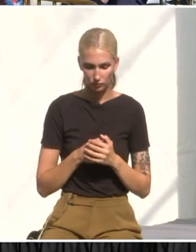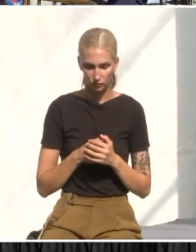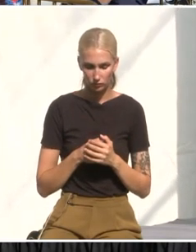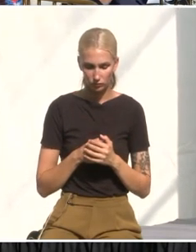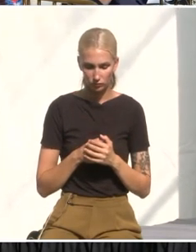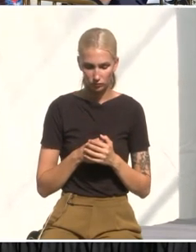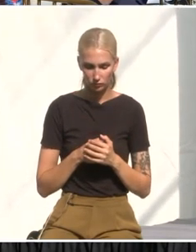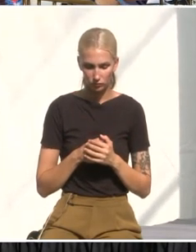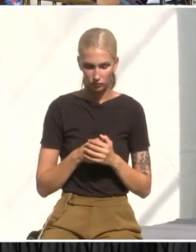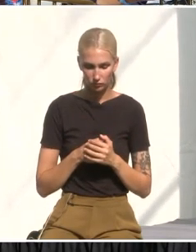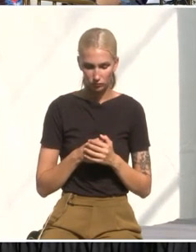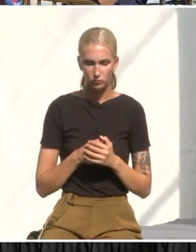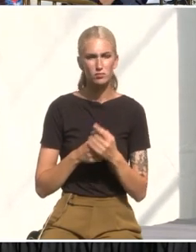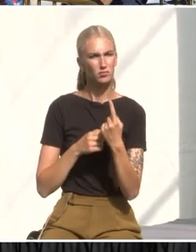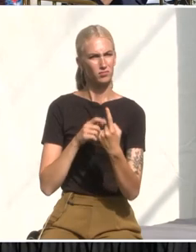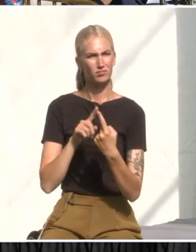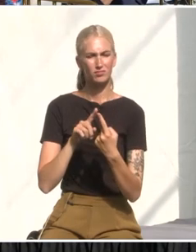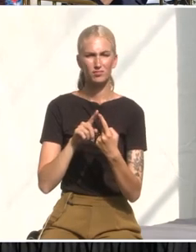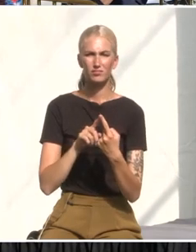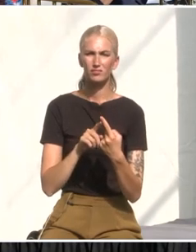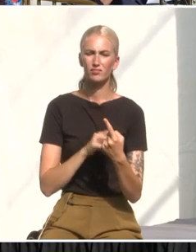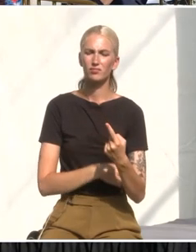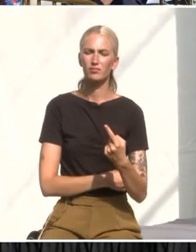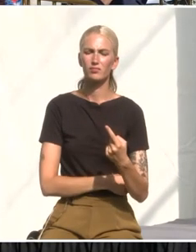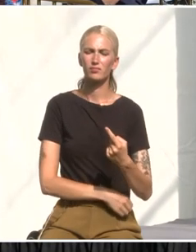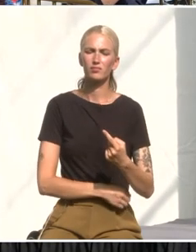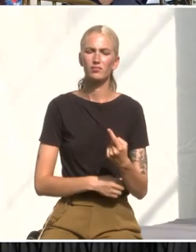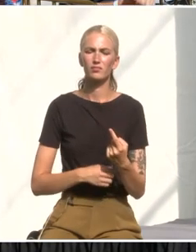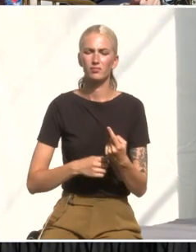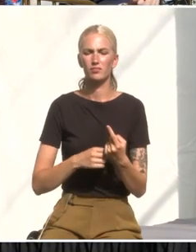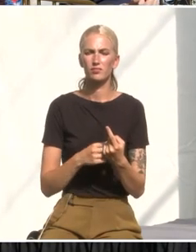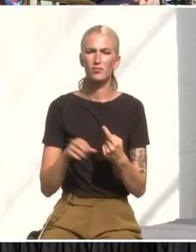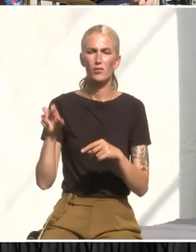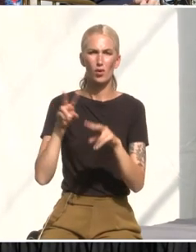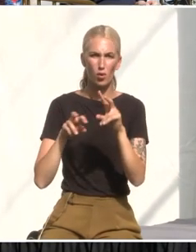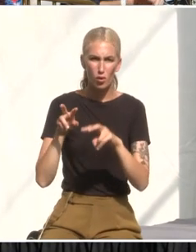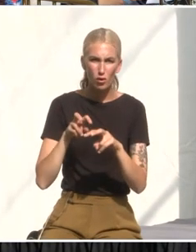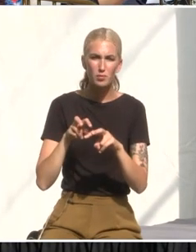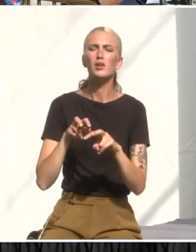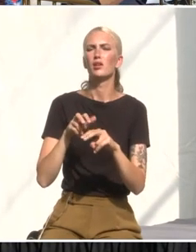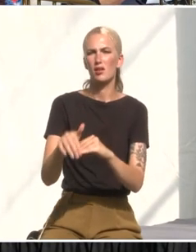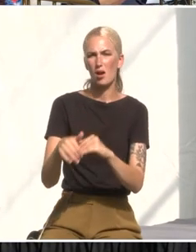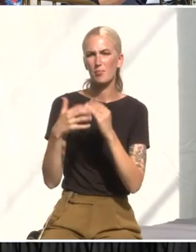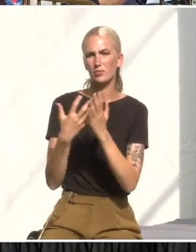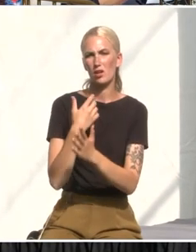One thing is getting and seeking and getting help,